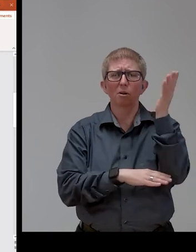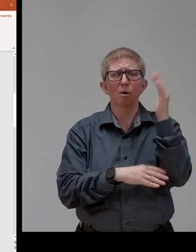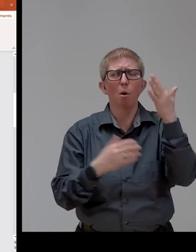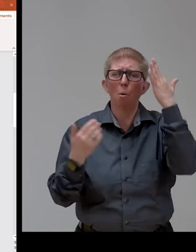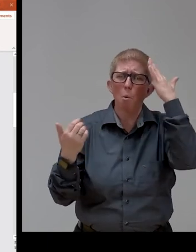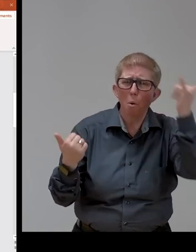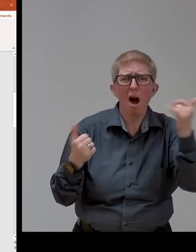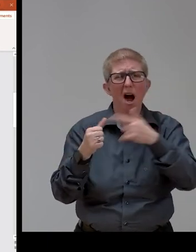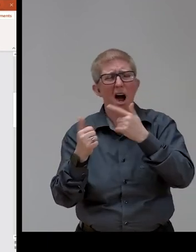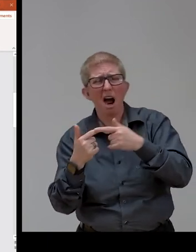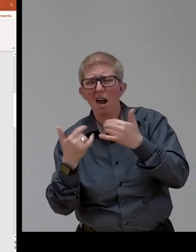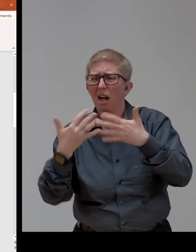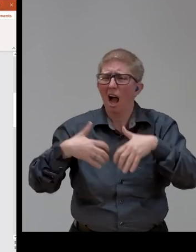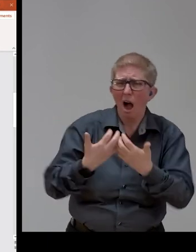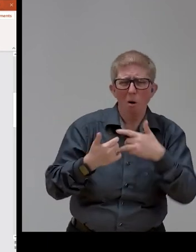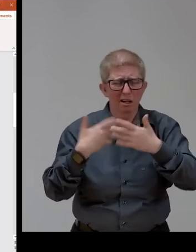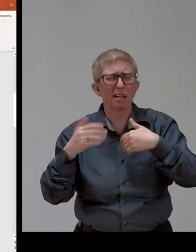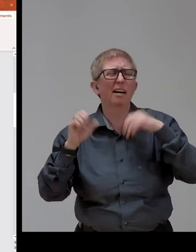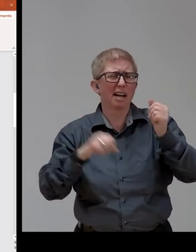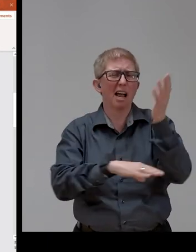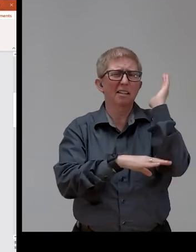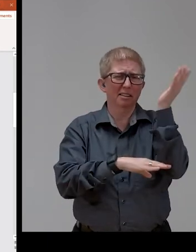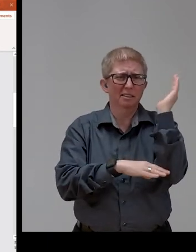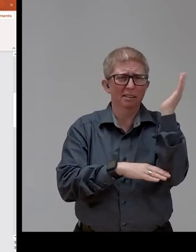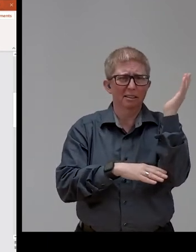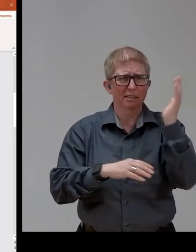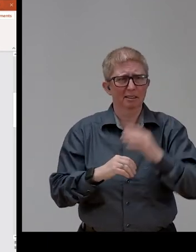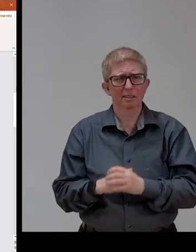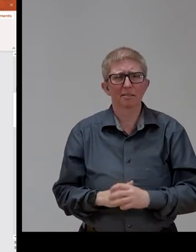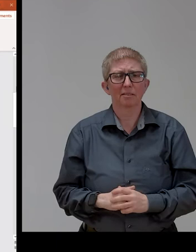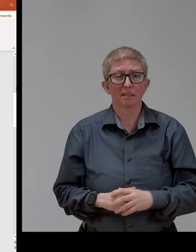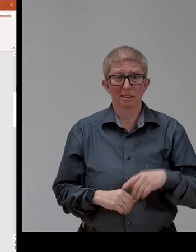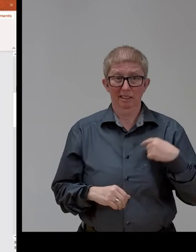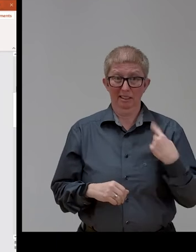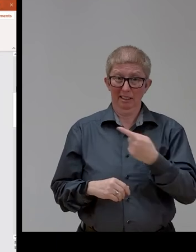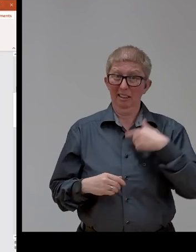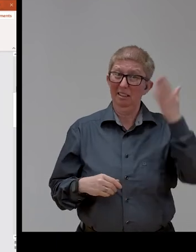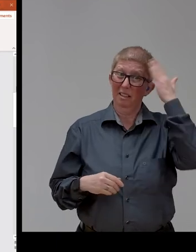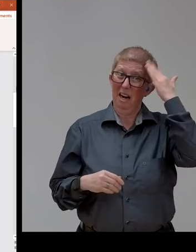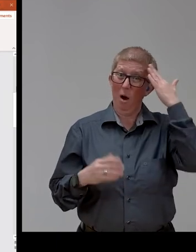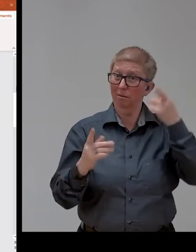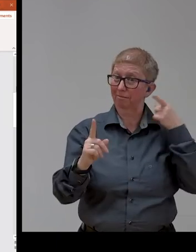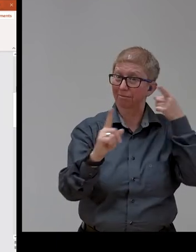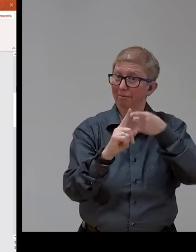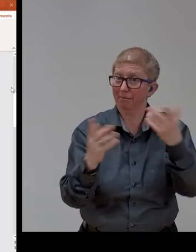important. We all know that our mission is to create a fair society to people with